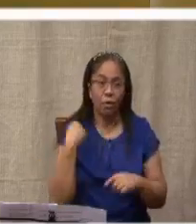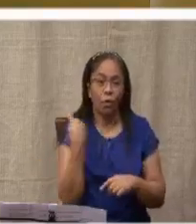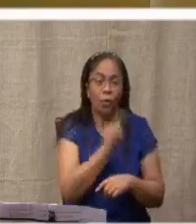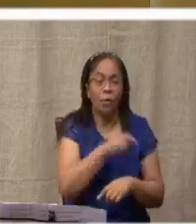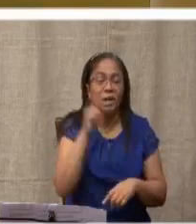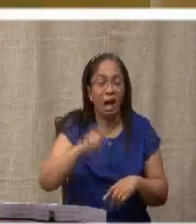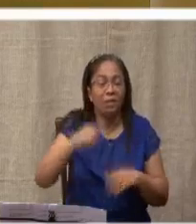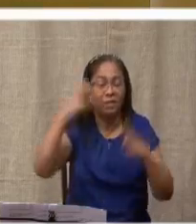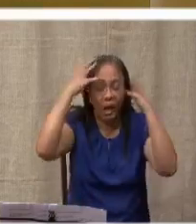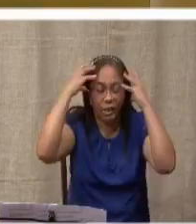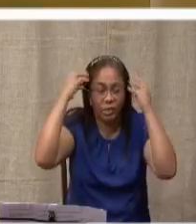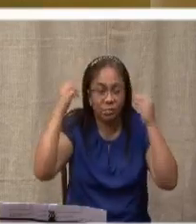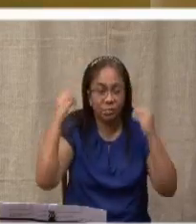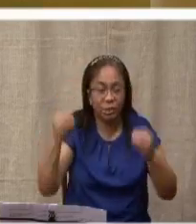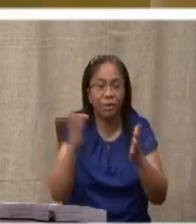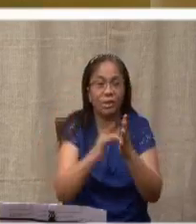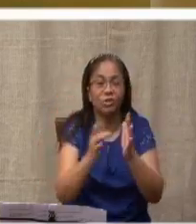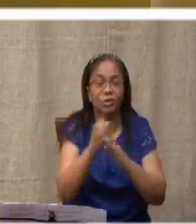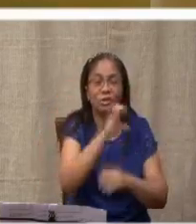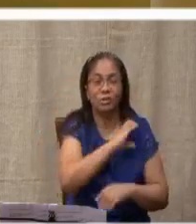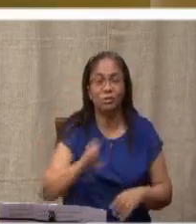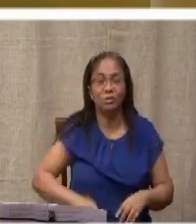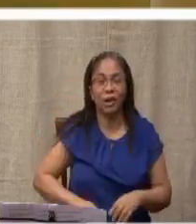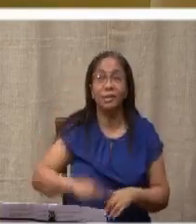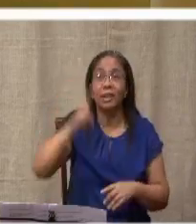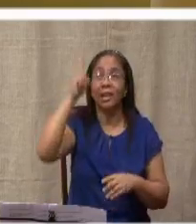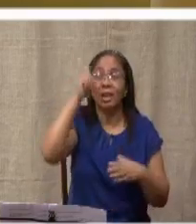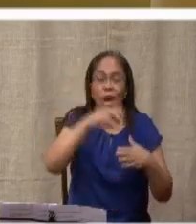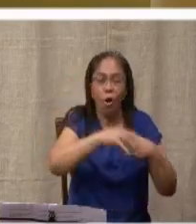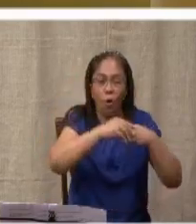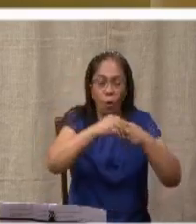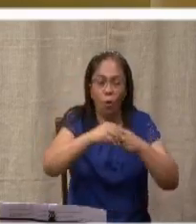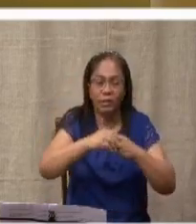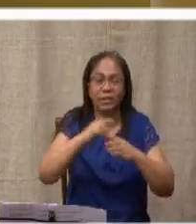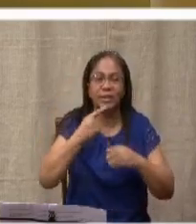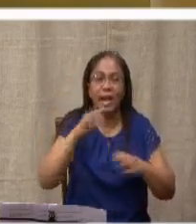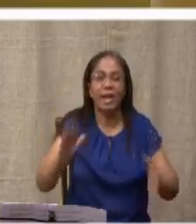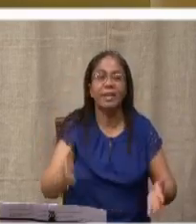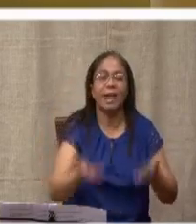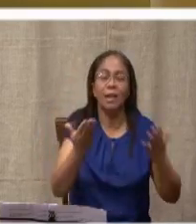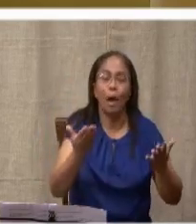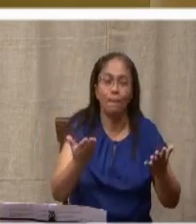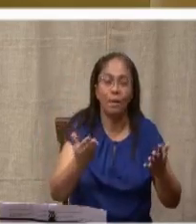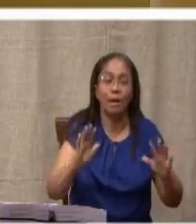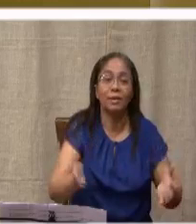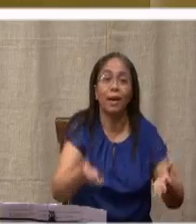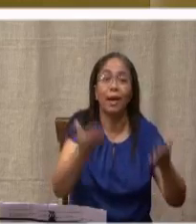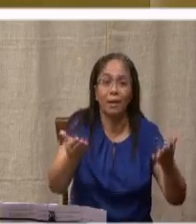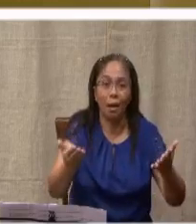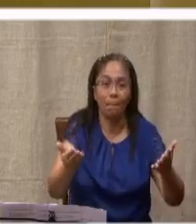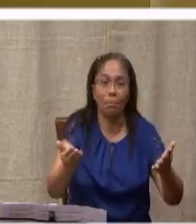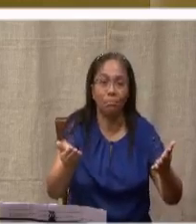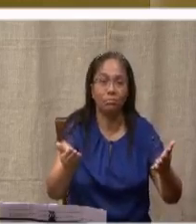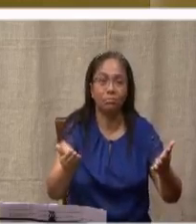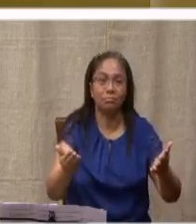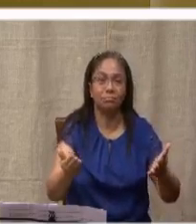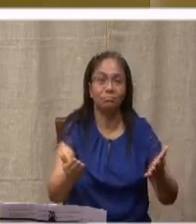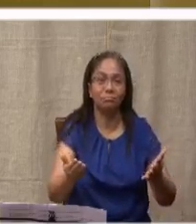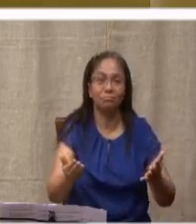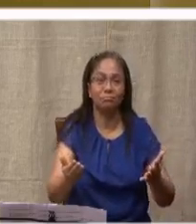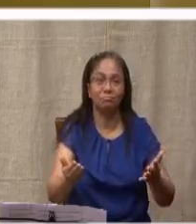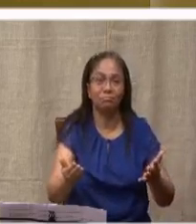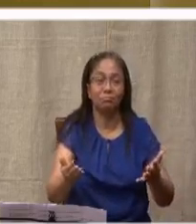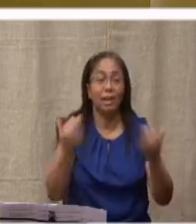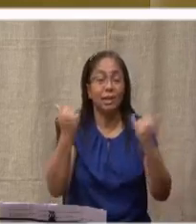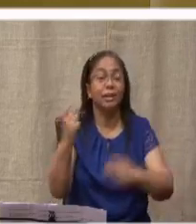peter mother-in-law experienced that he would hold us and tell us get up get up and